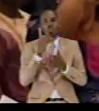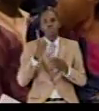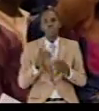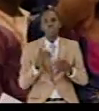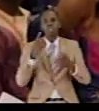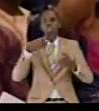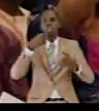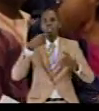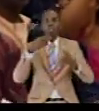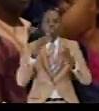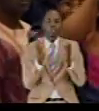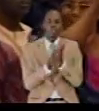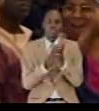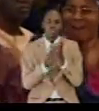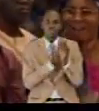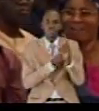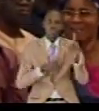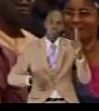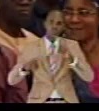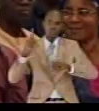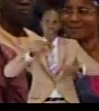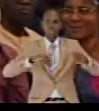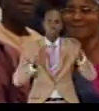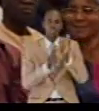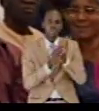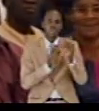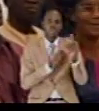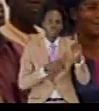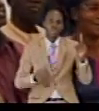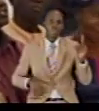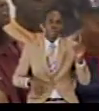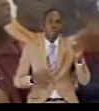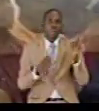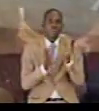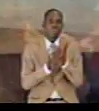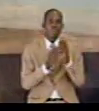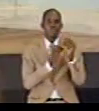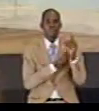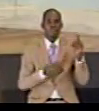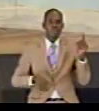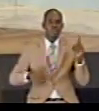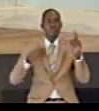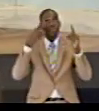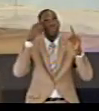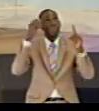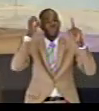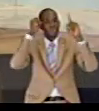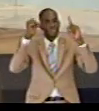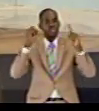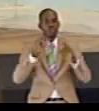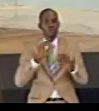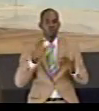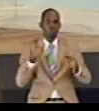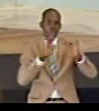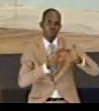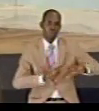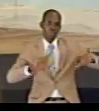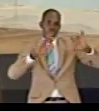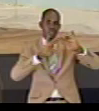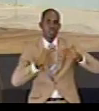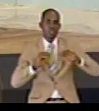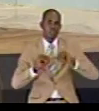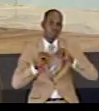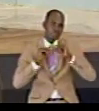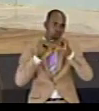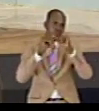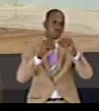Lord. He says, praise the Lord, for his mercy endureth for how long?